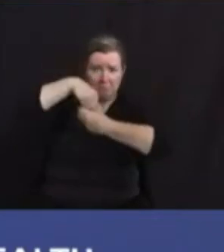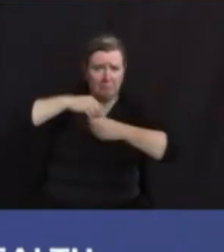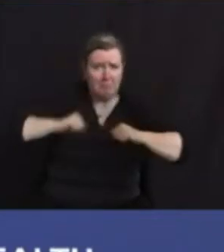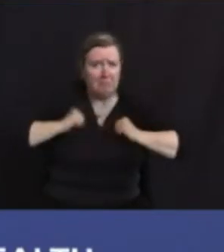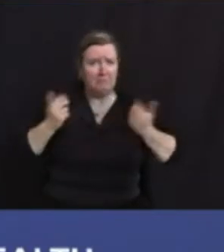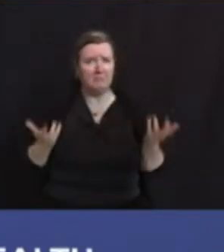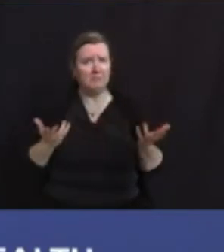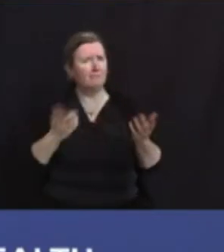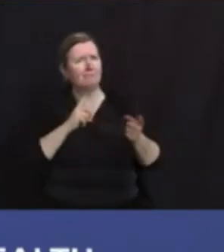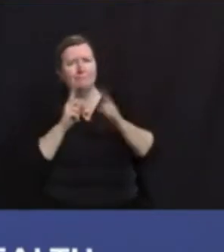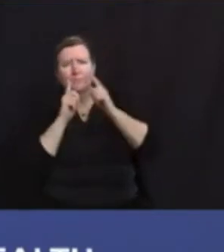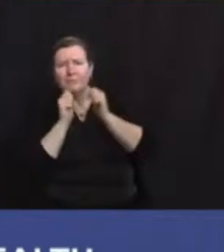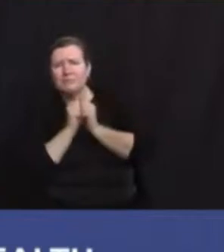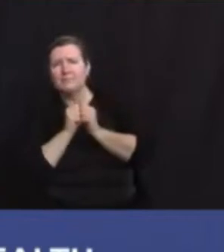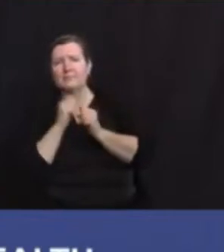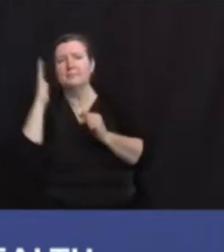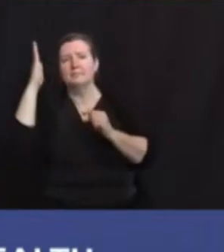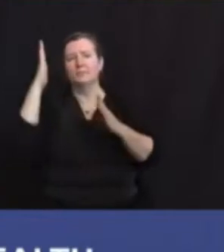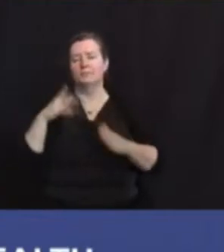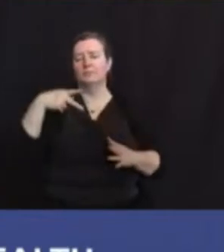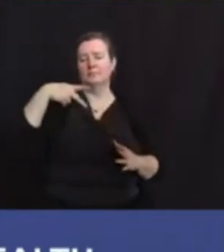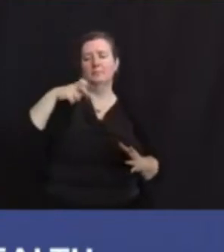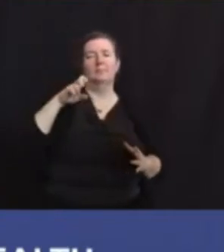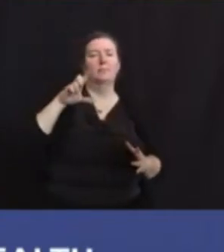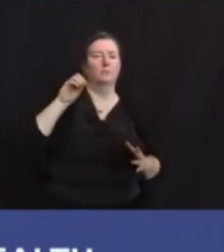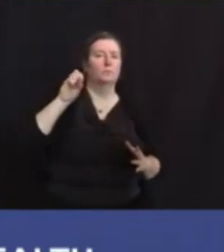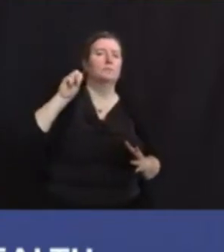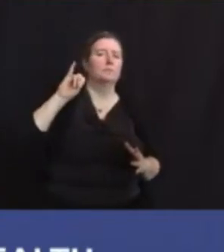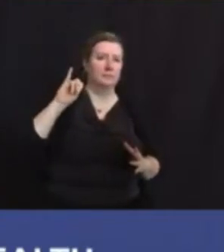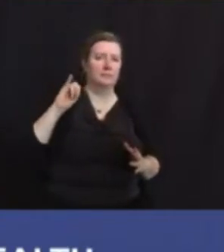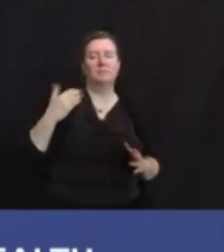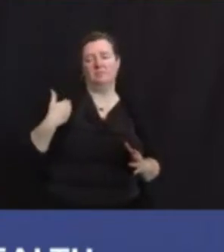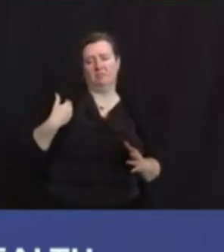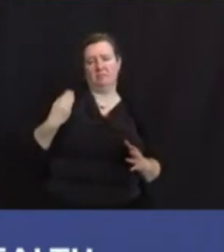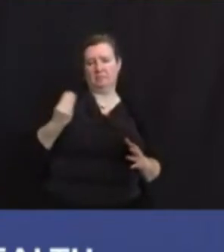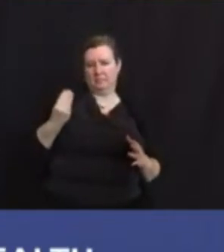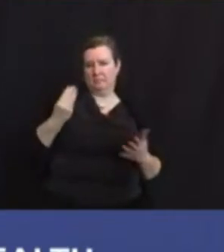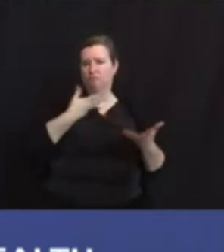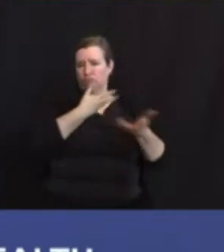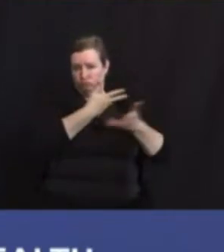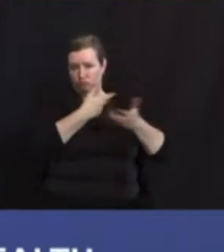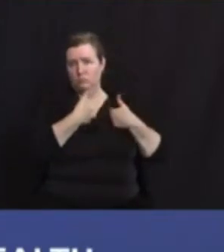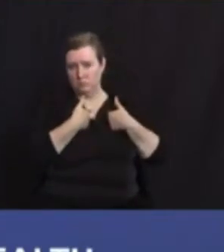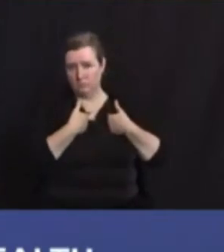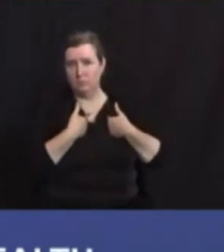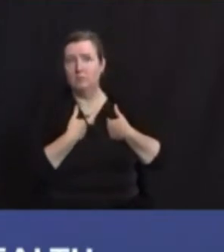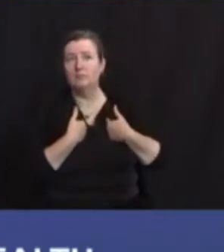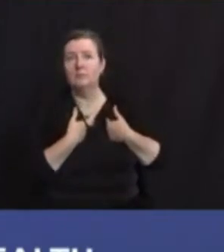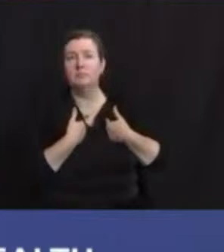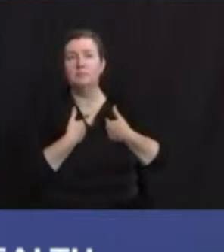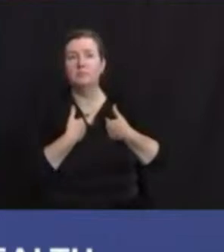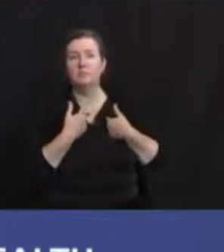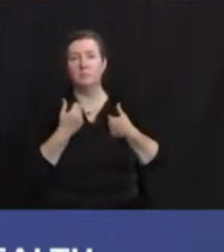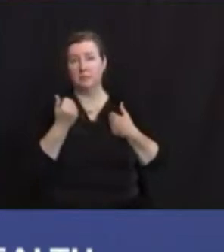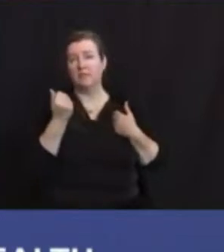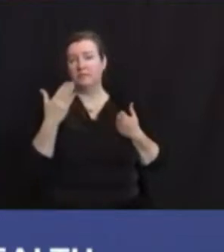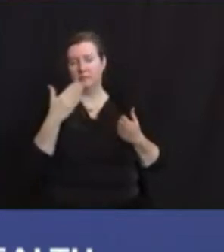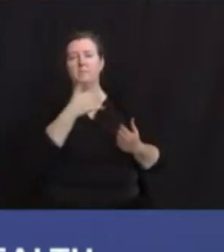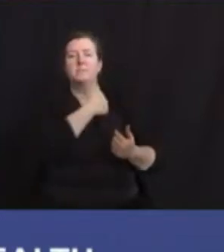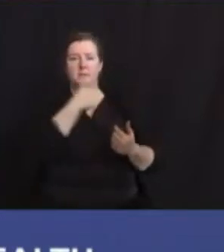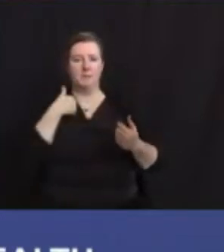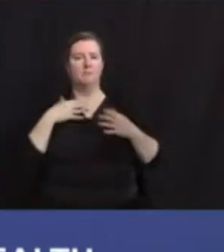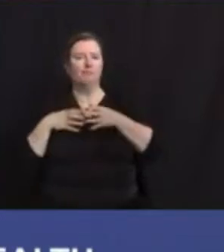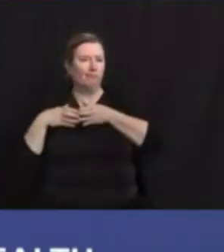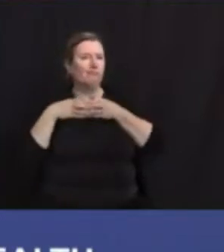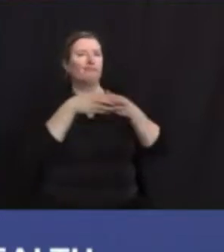Pelosi. I'm losing track of days, Monday afternoon. Several members of our delegation, Leader